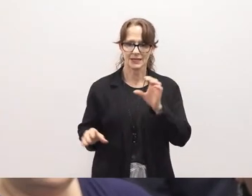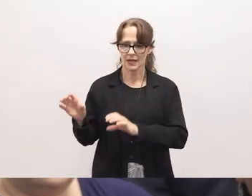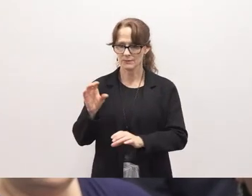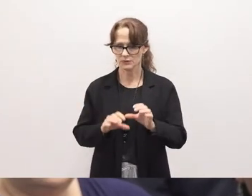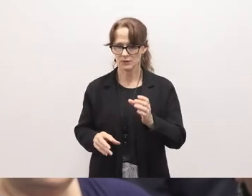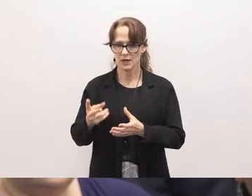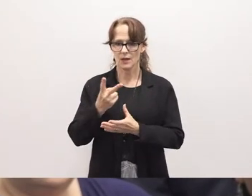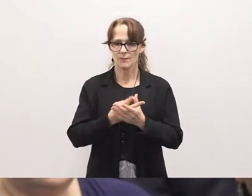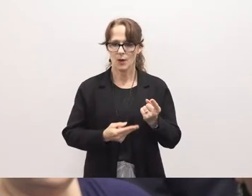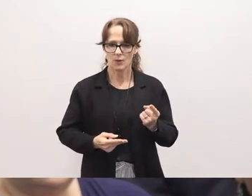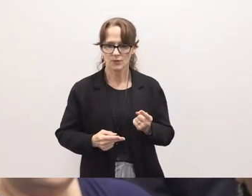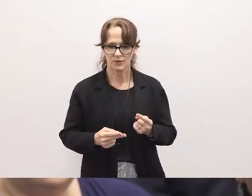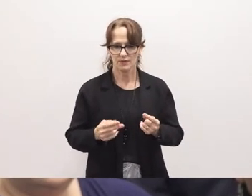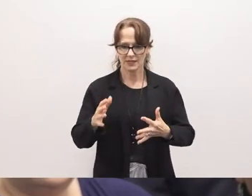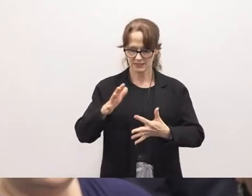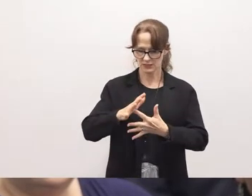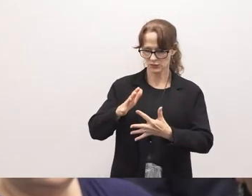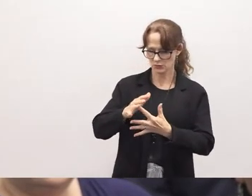both as a junior.